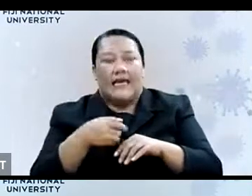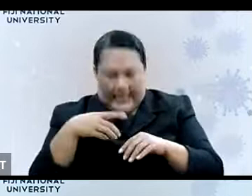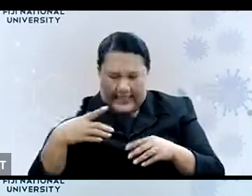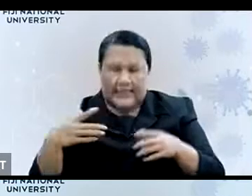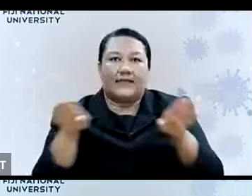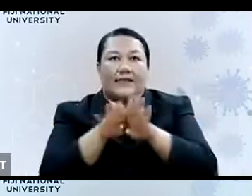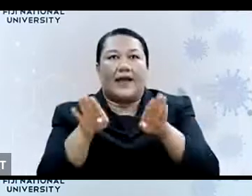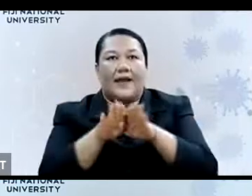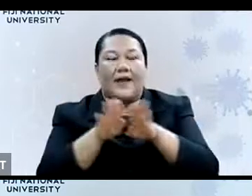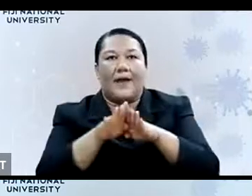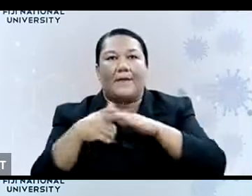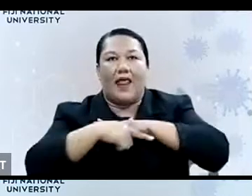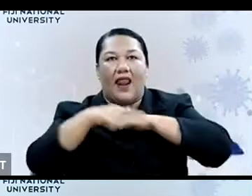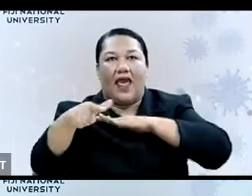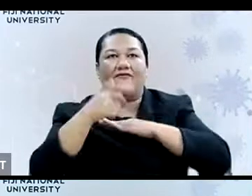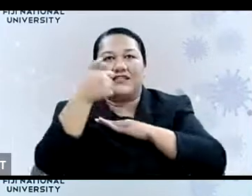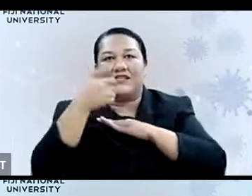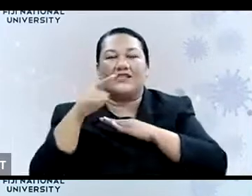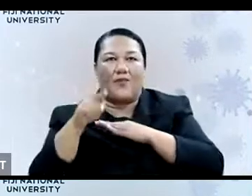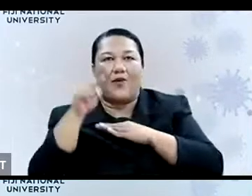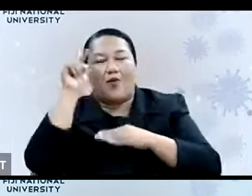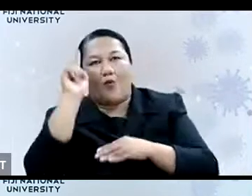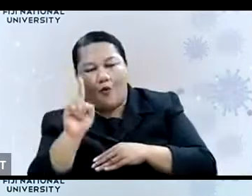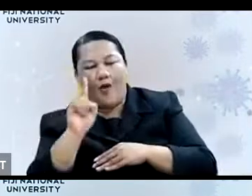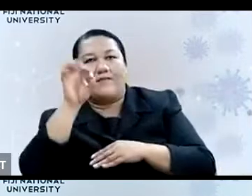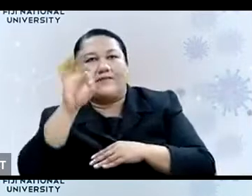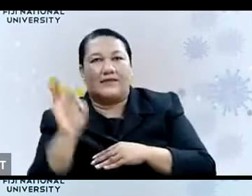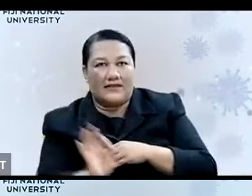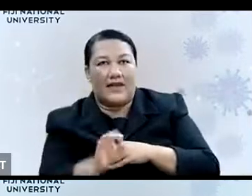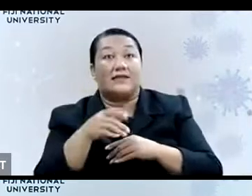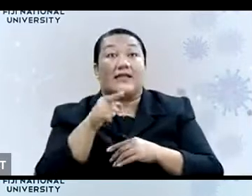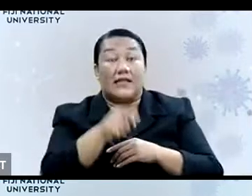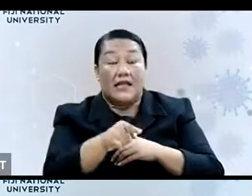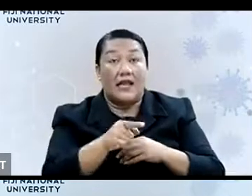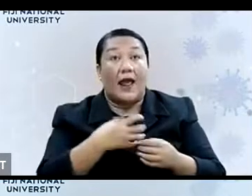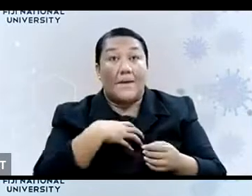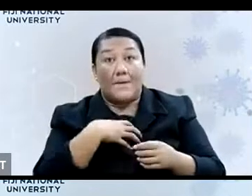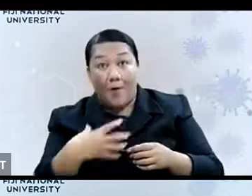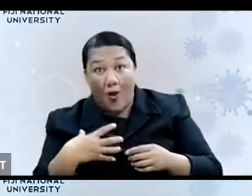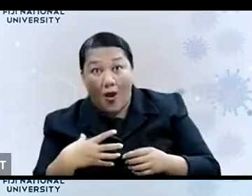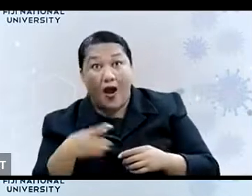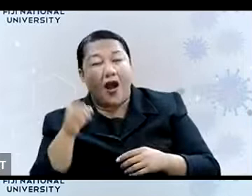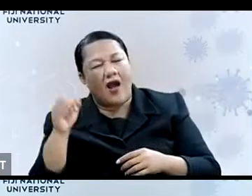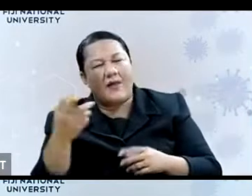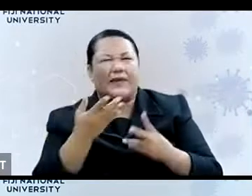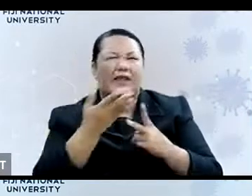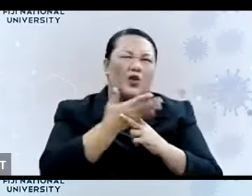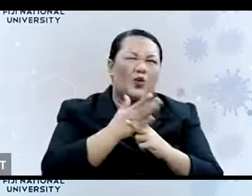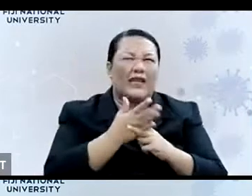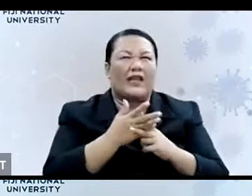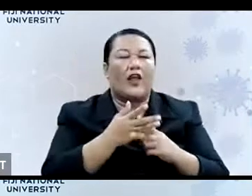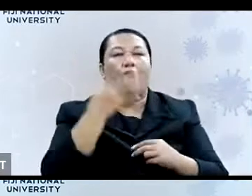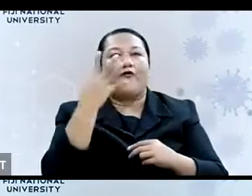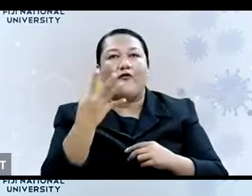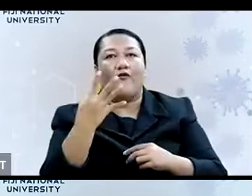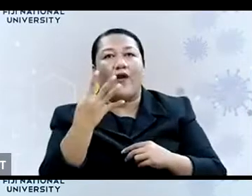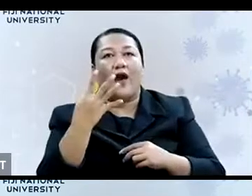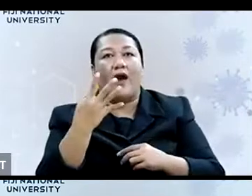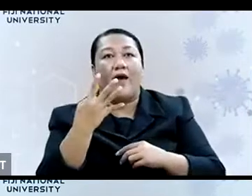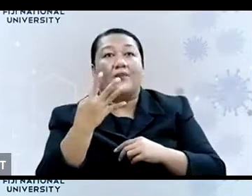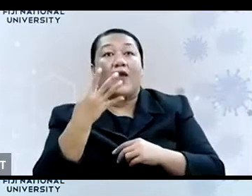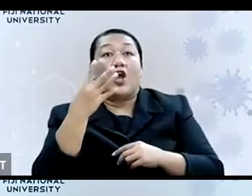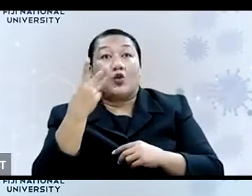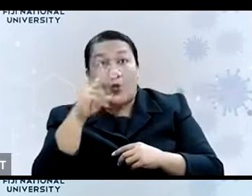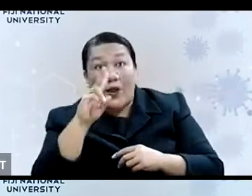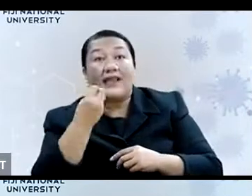even though the absolute numbers are much more, so in Victoria, they're testing between, I think it's 20,000 to 45,000 samples a